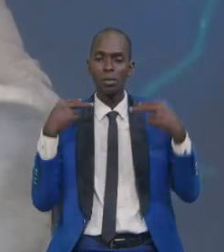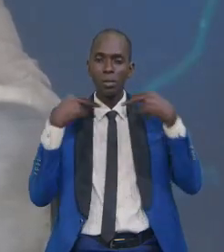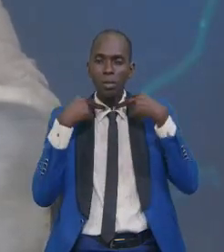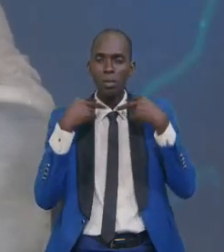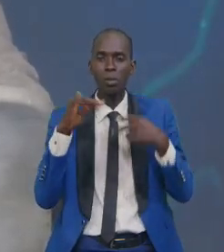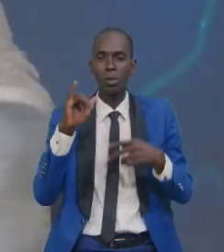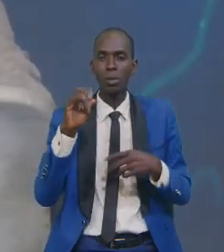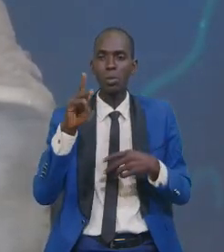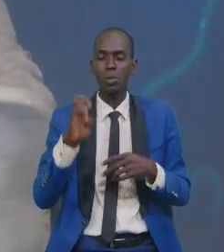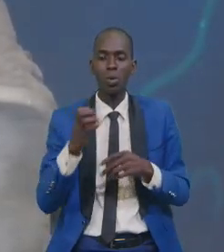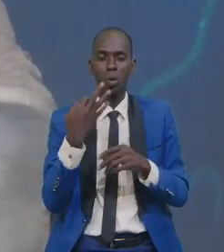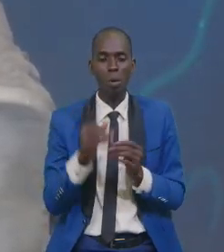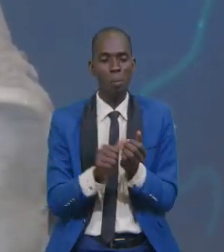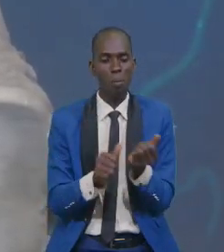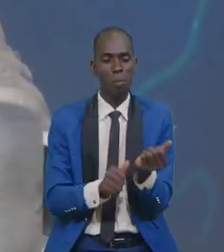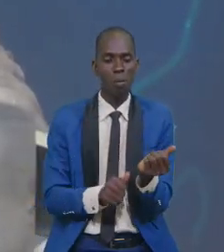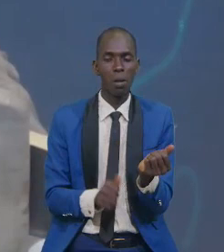be broken.